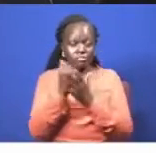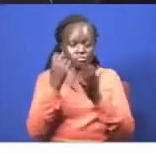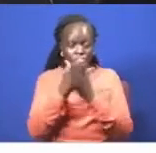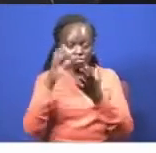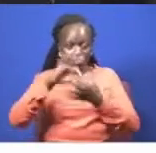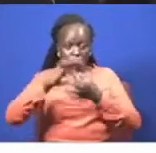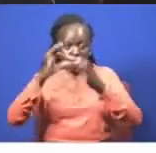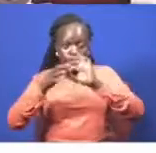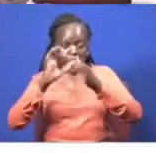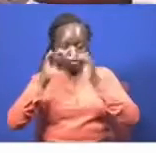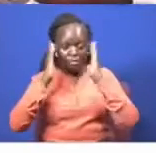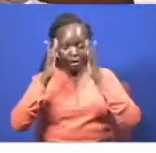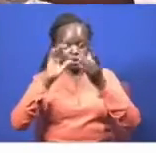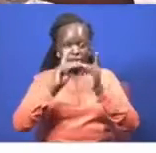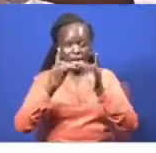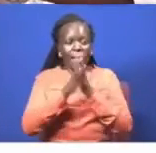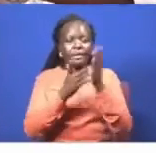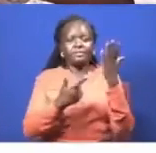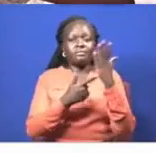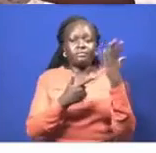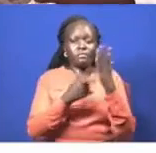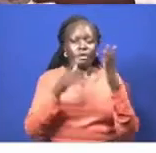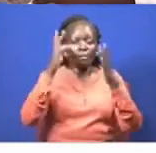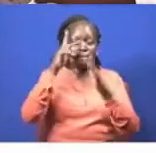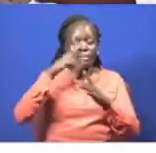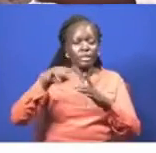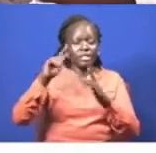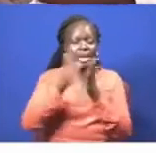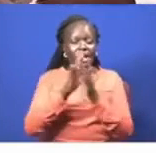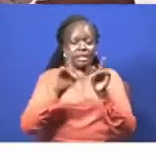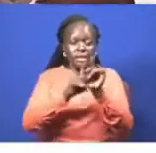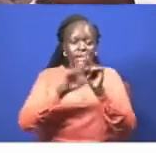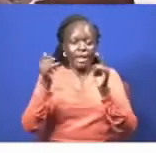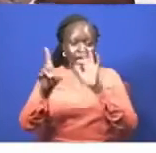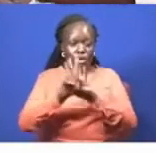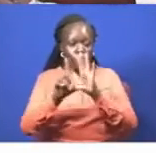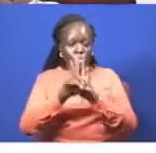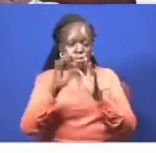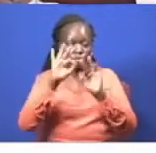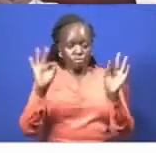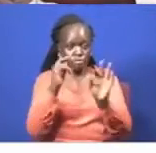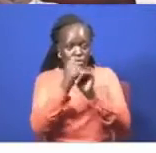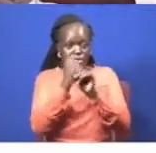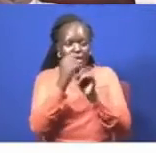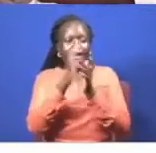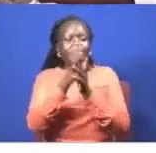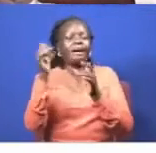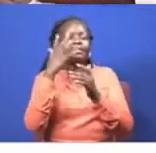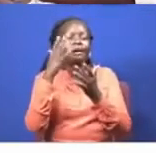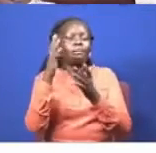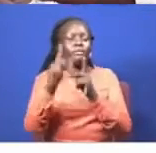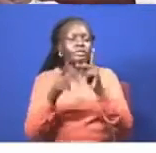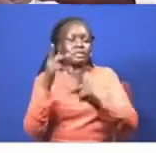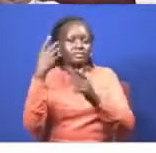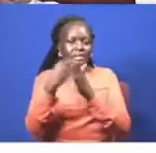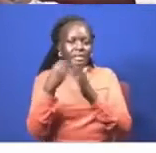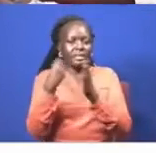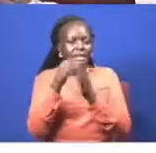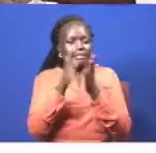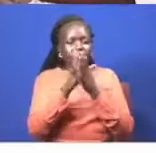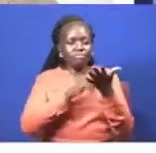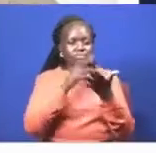focusing on data and technology policy and regulatory frameworks, operations and processes, and financing and